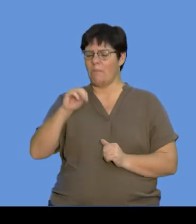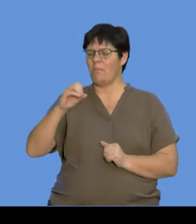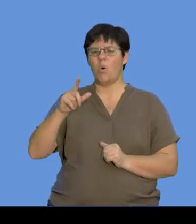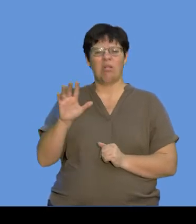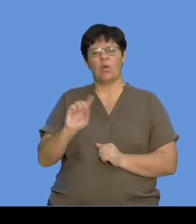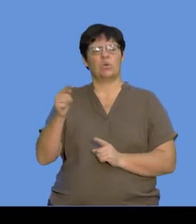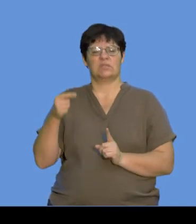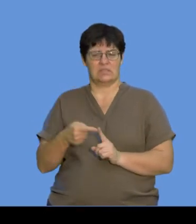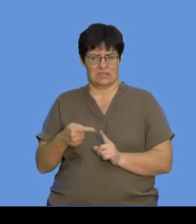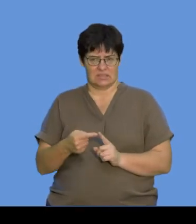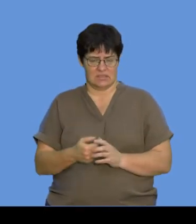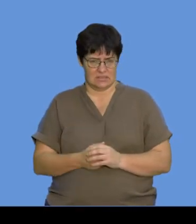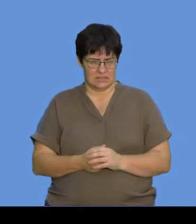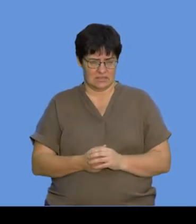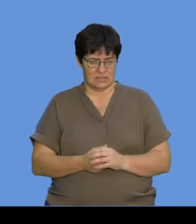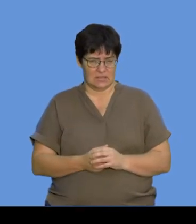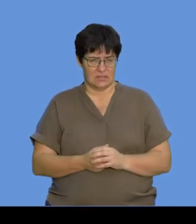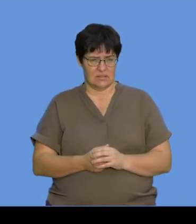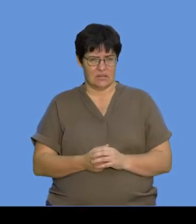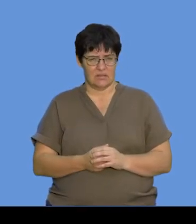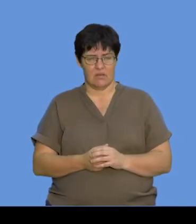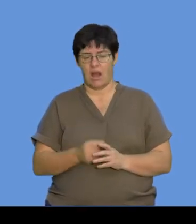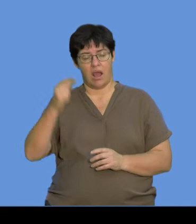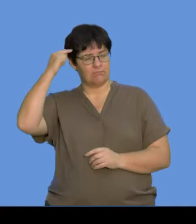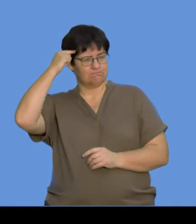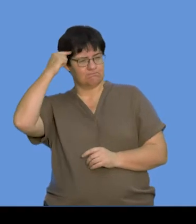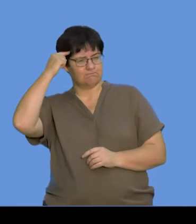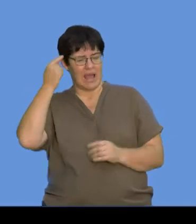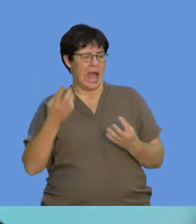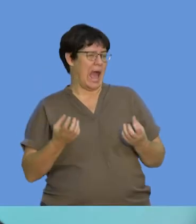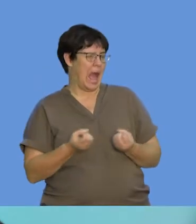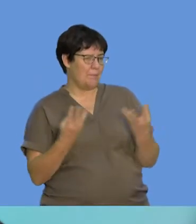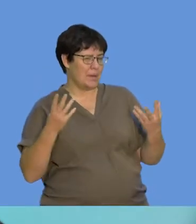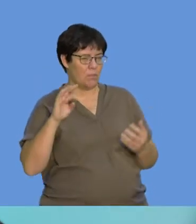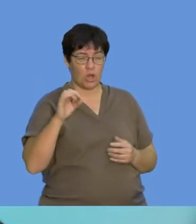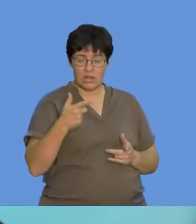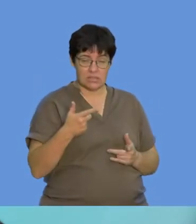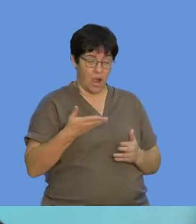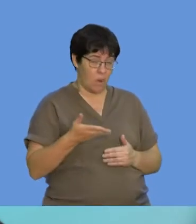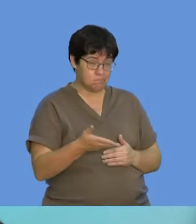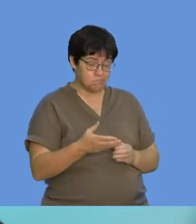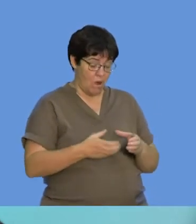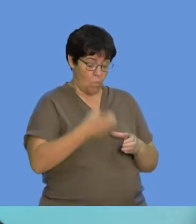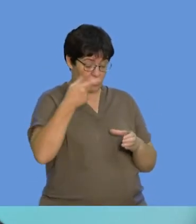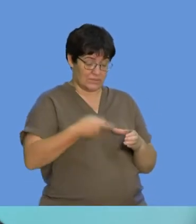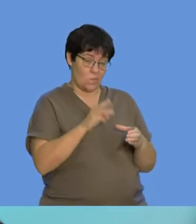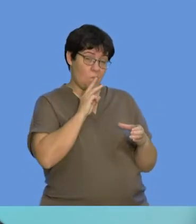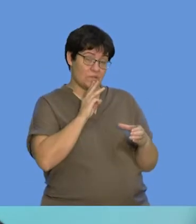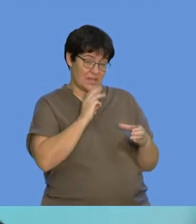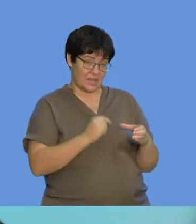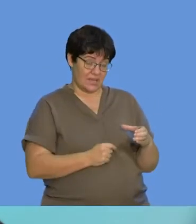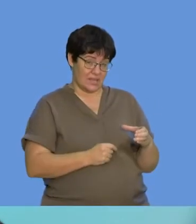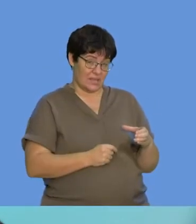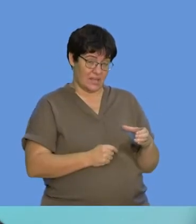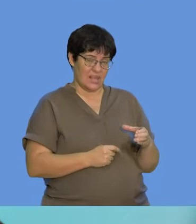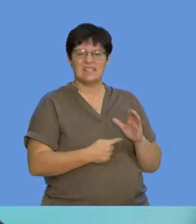on exactly what a mole is all about. But having said that, let's just hold the thought about the number of molecules present in